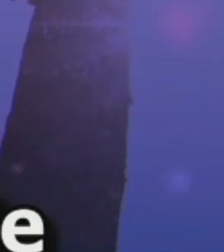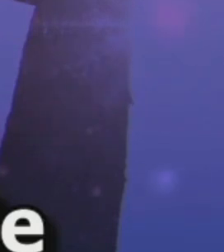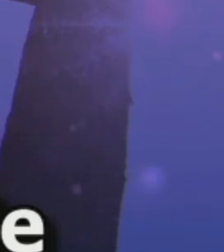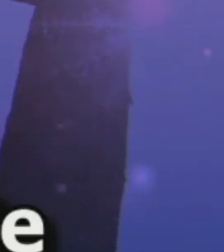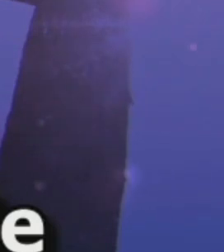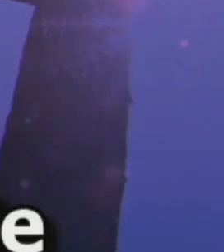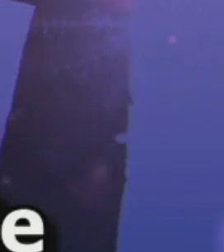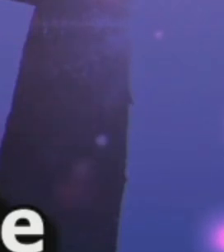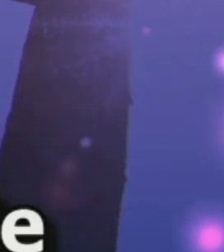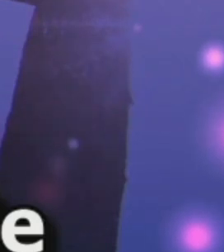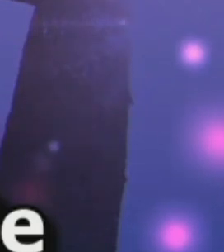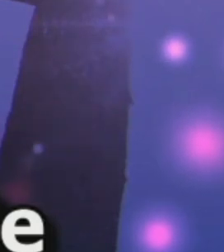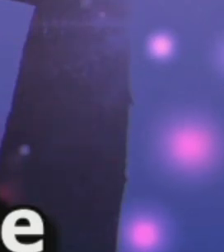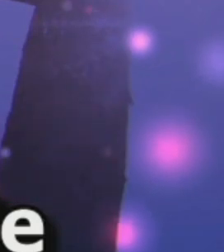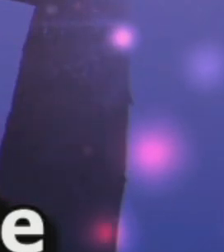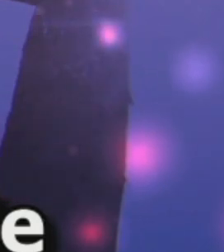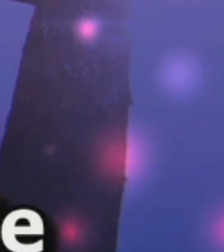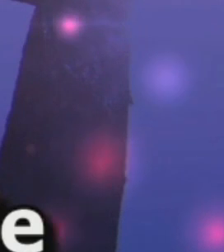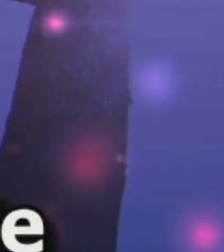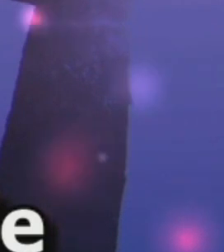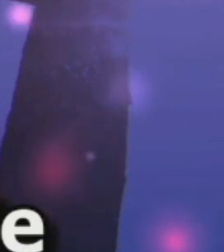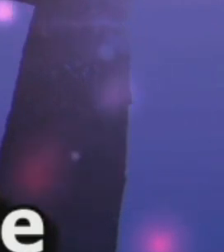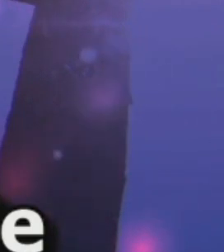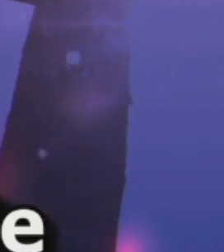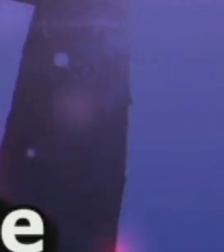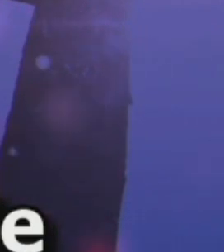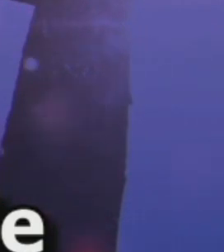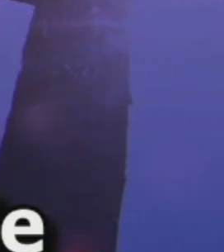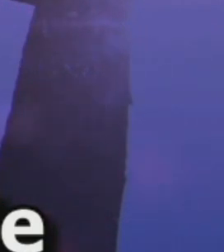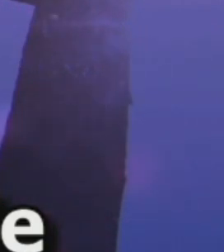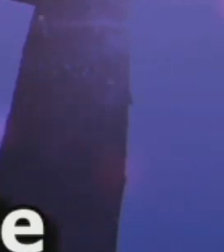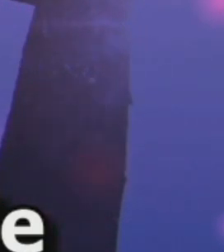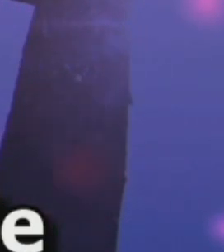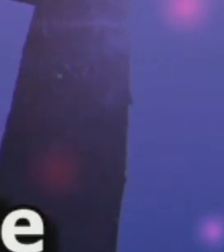All things are possible.